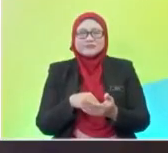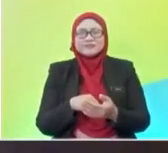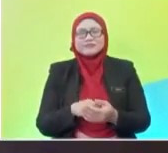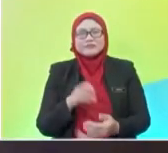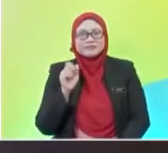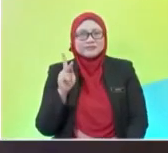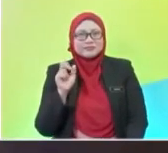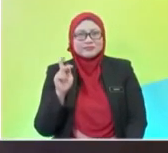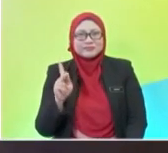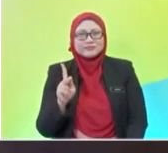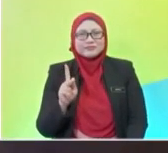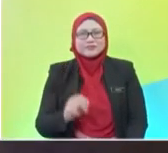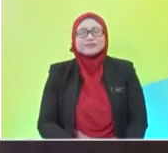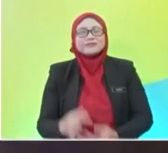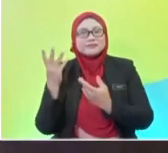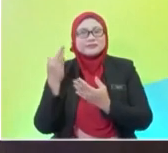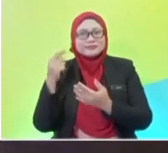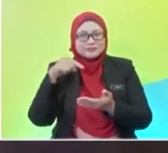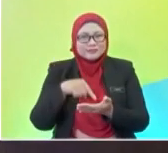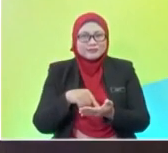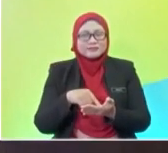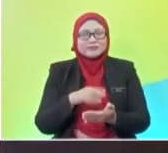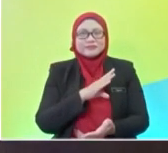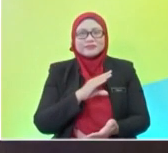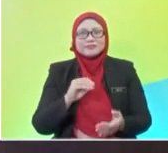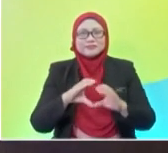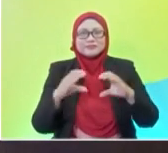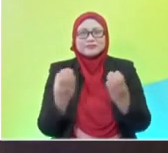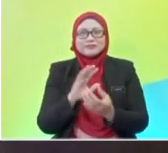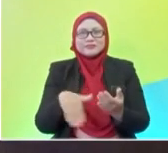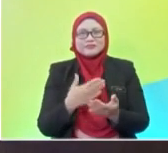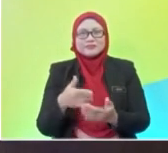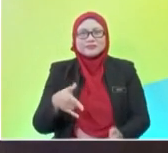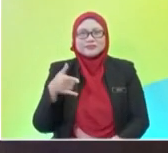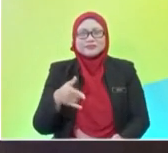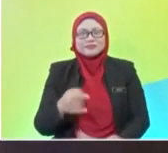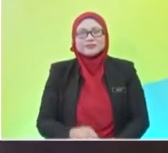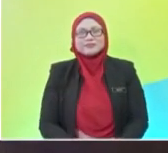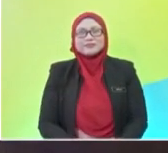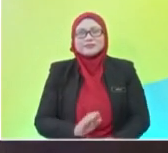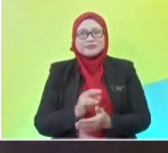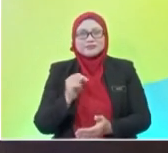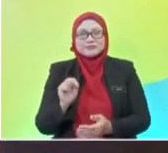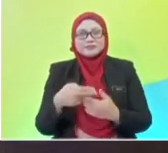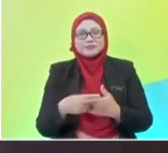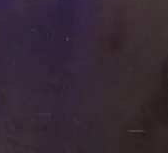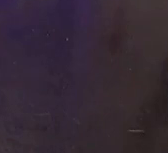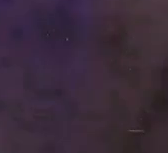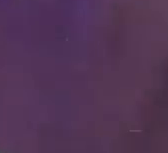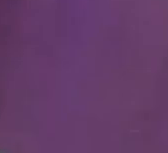Okay, he said just wait here, pack everything and get ready because they are sending a boat. Okay, I'm ready. Let's wait outside,